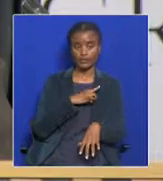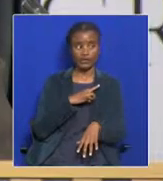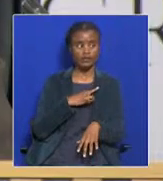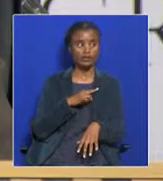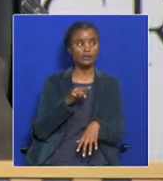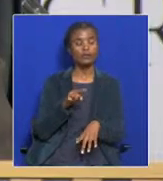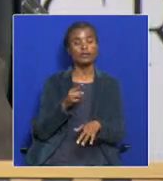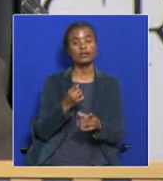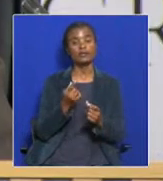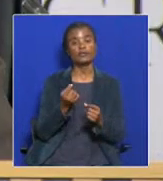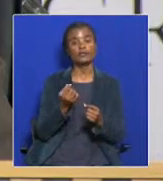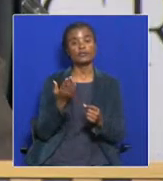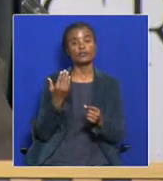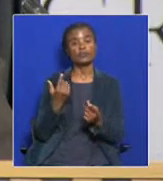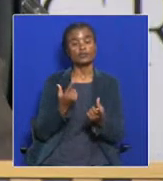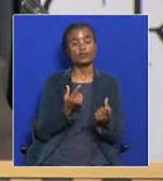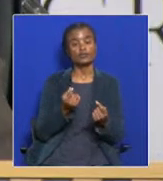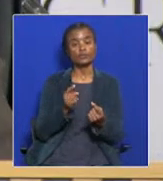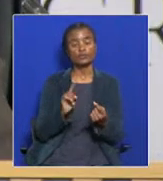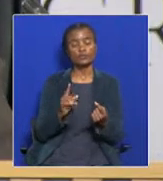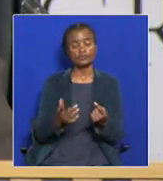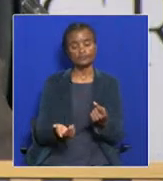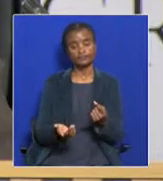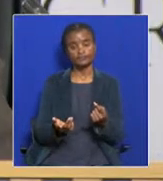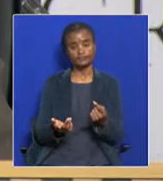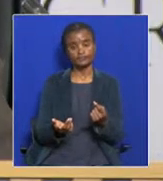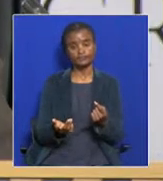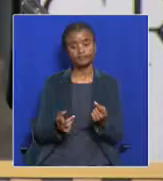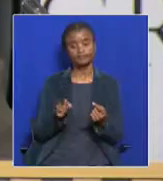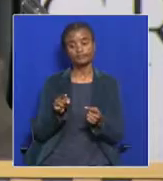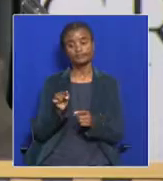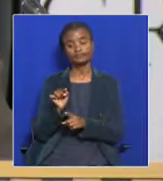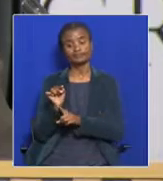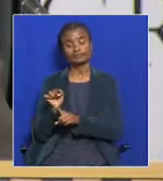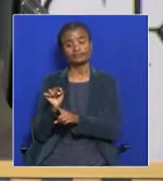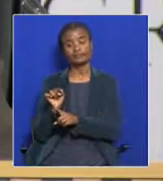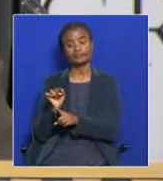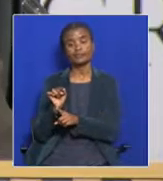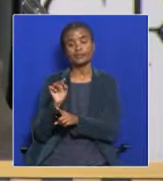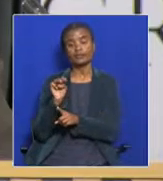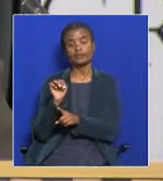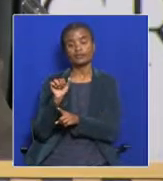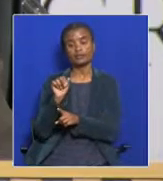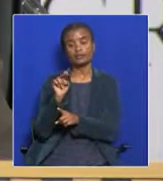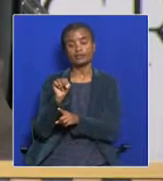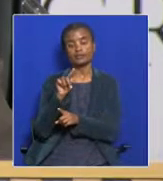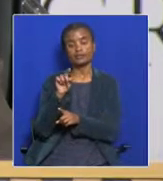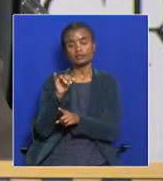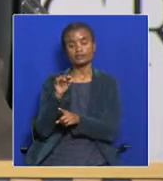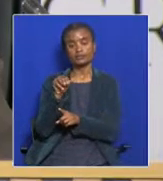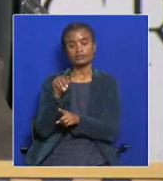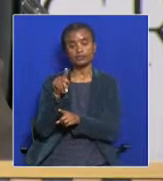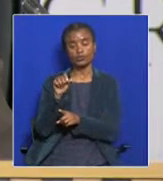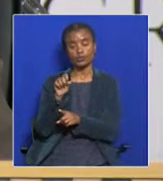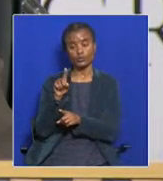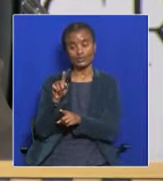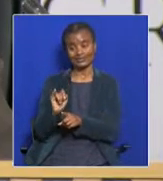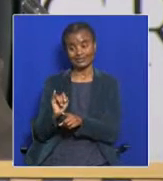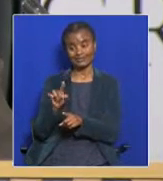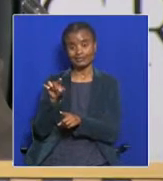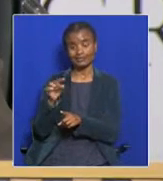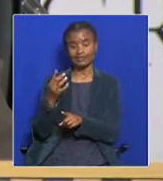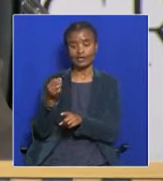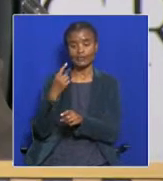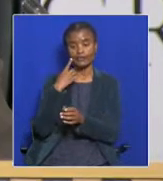is when Manzimtoti was inundated with the exhibits and the workload was too much, they would